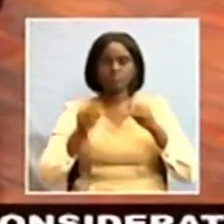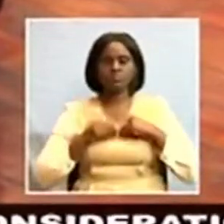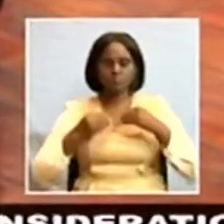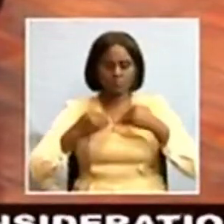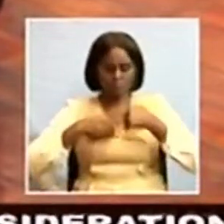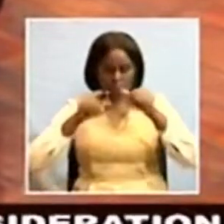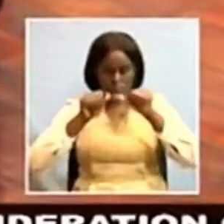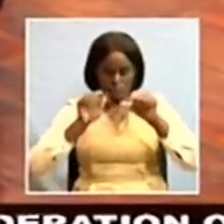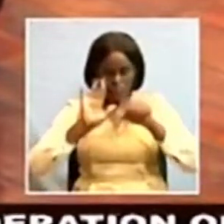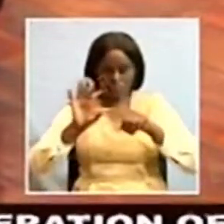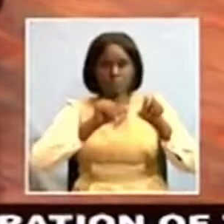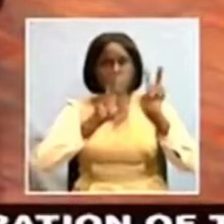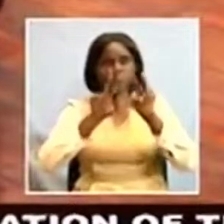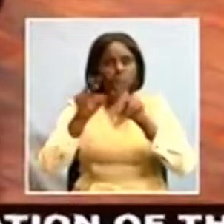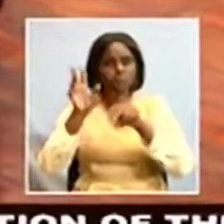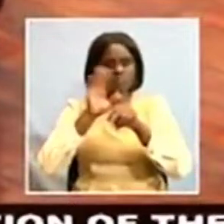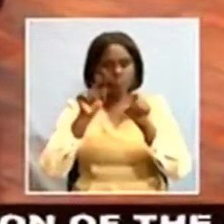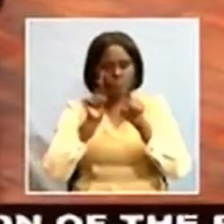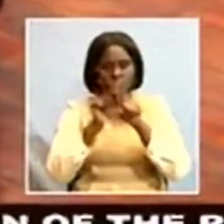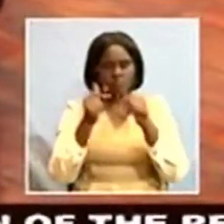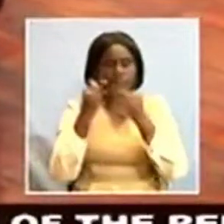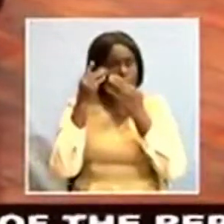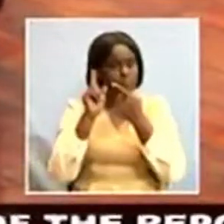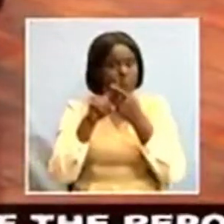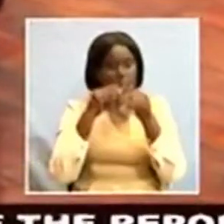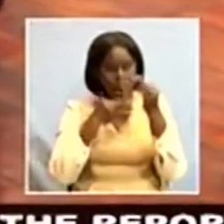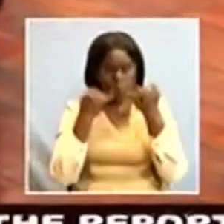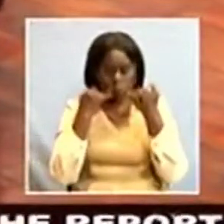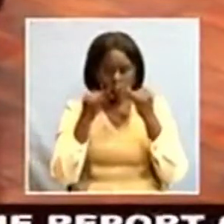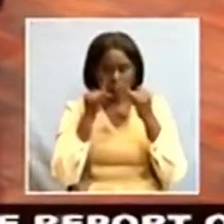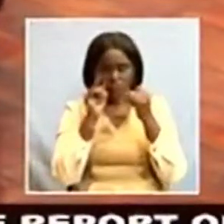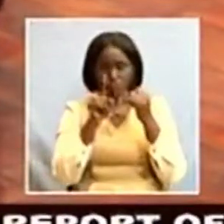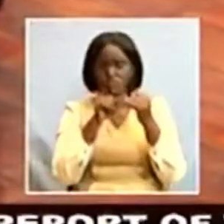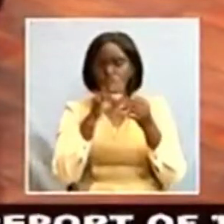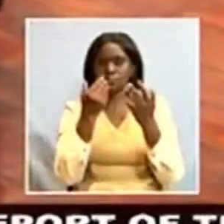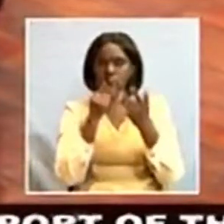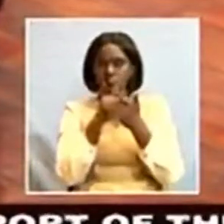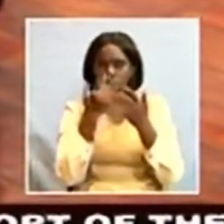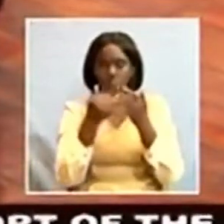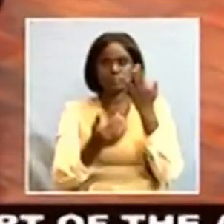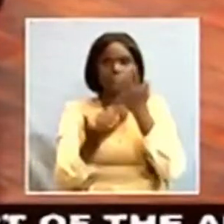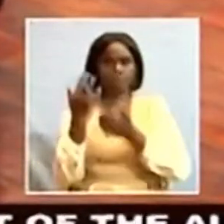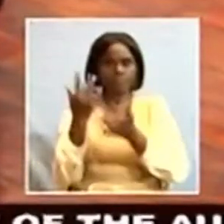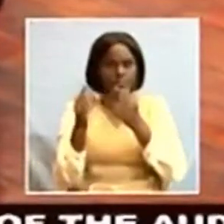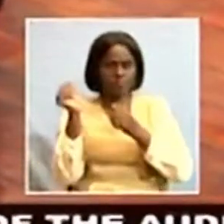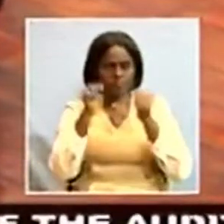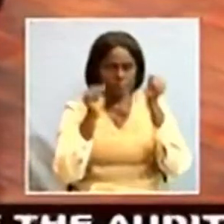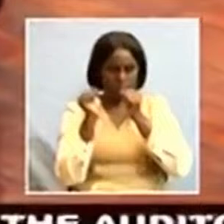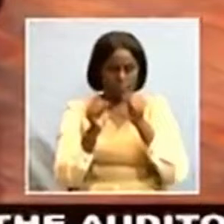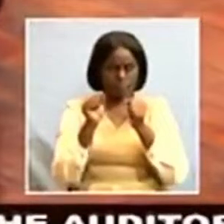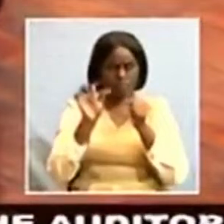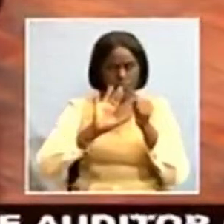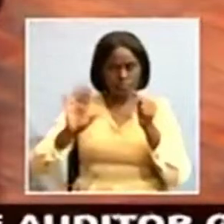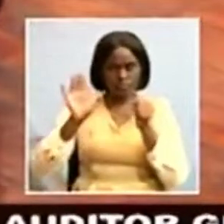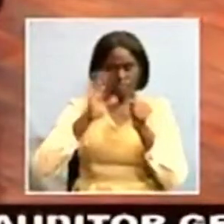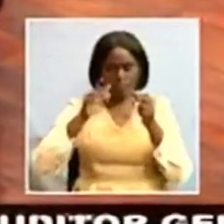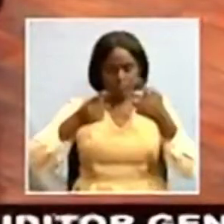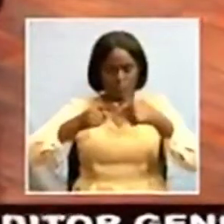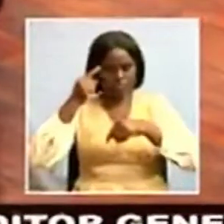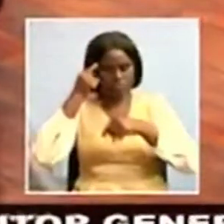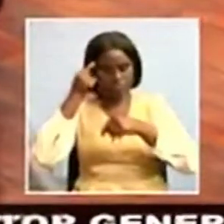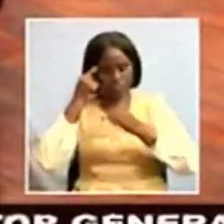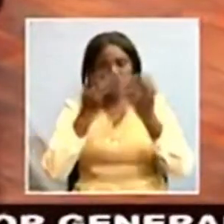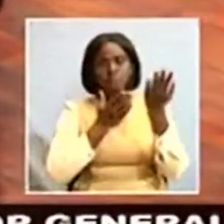the auditor's observation and wishes to state that the recruitment of firefighters was suspended by Local Government